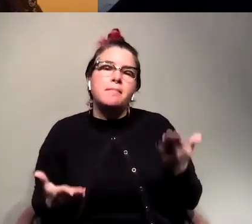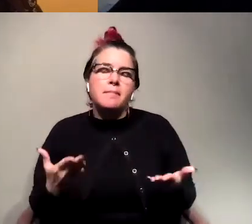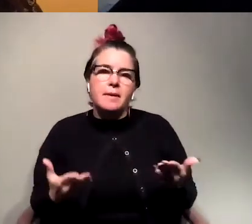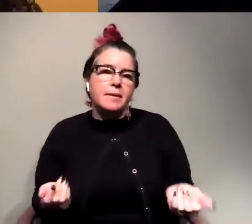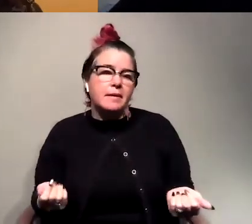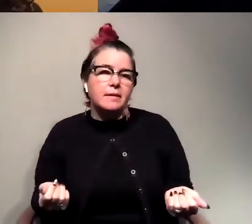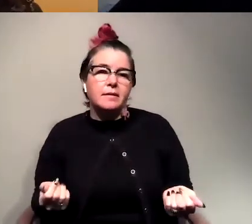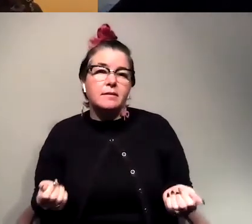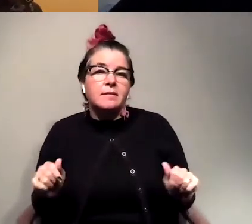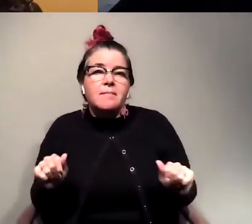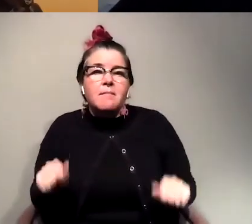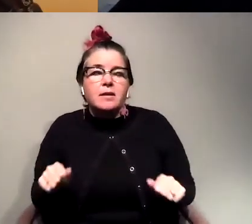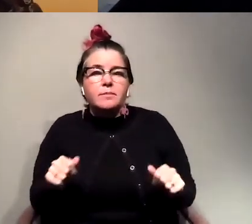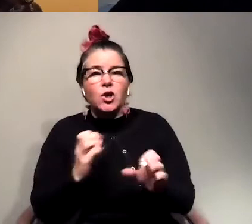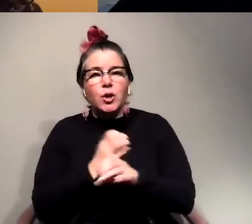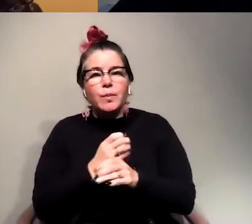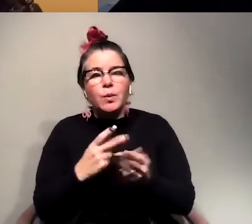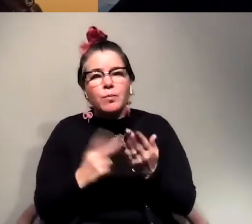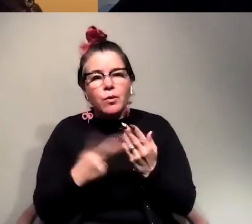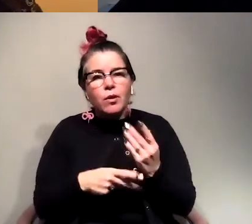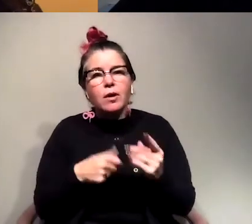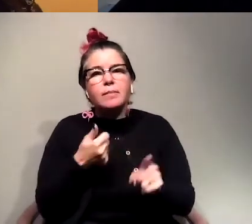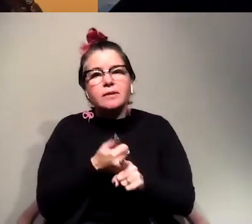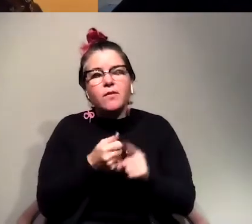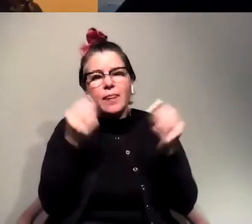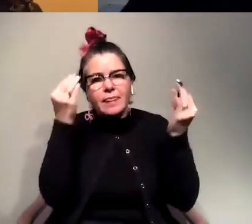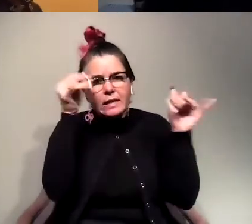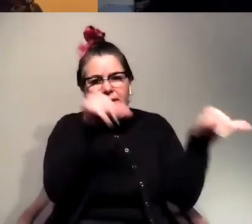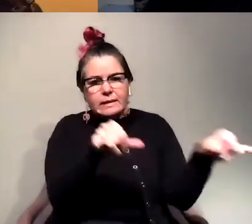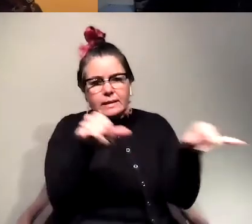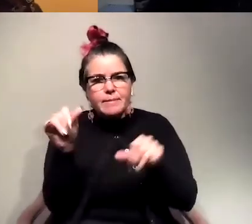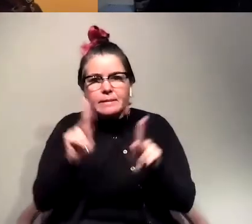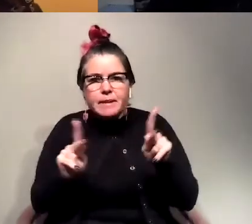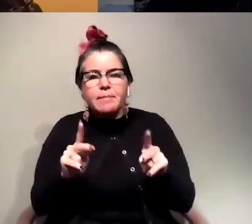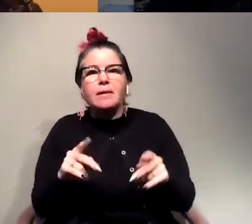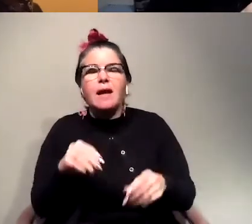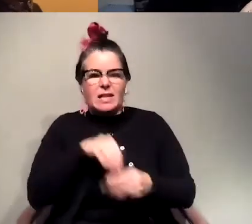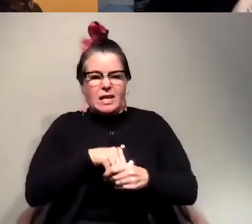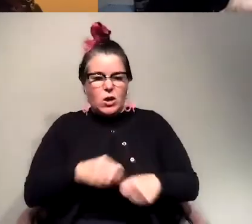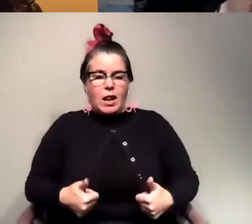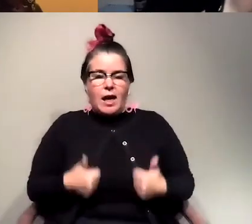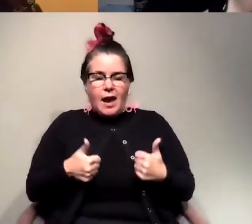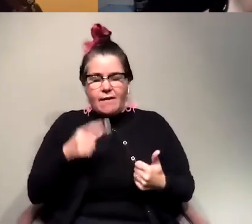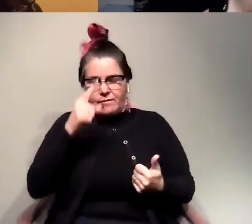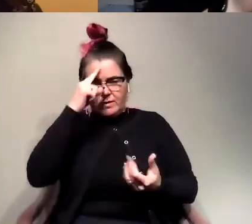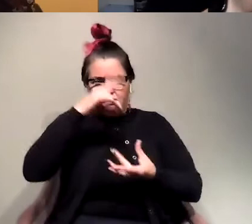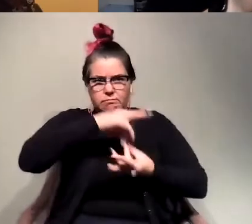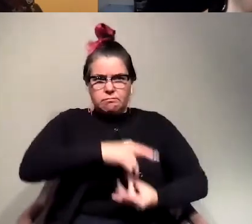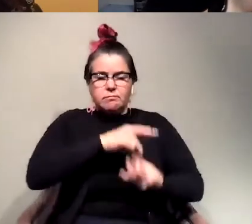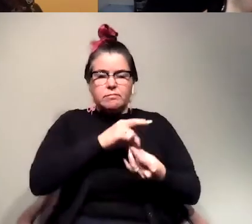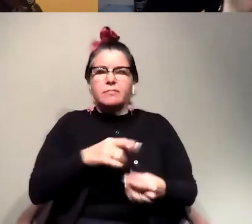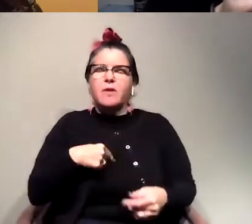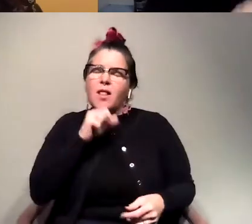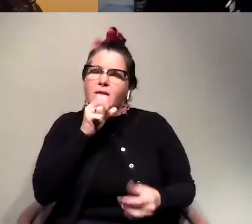maybe there could be computer programs that could think like people and maybe have an inner life and be sentient. I love reading about that in